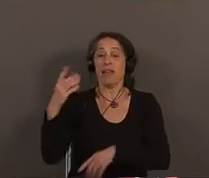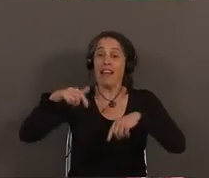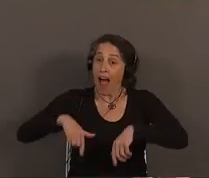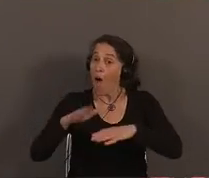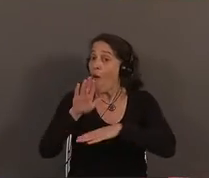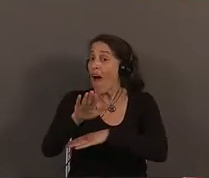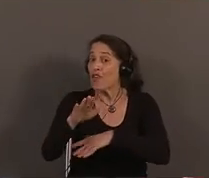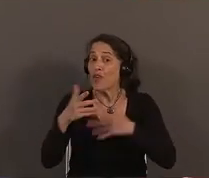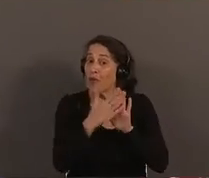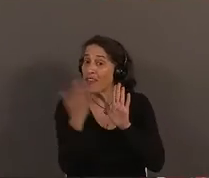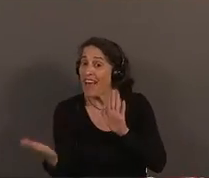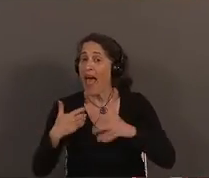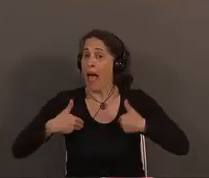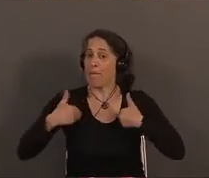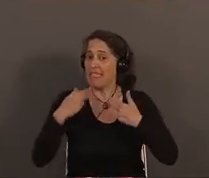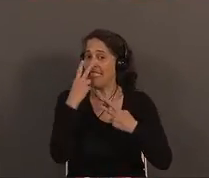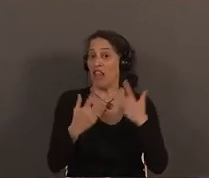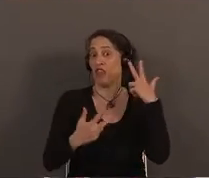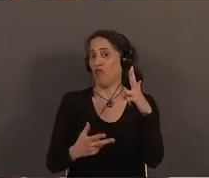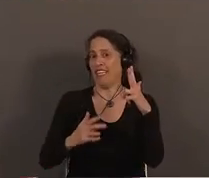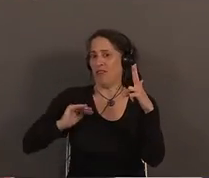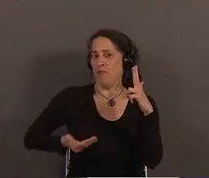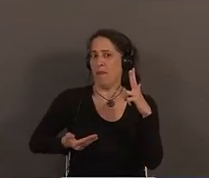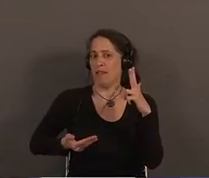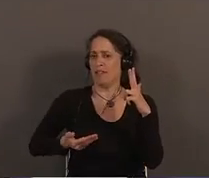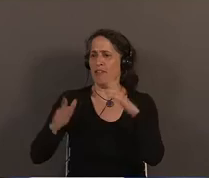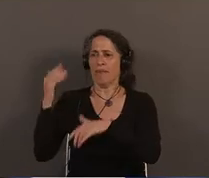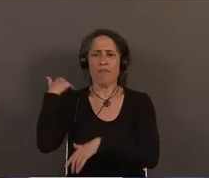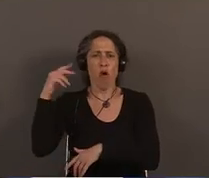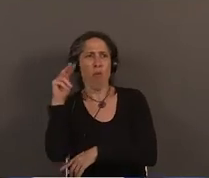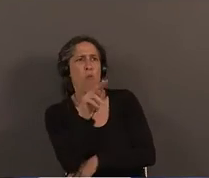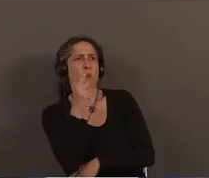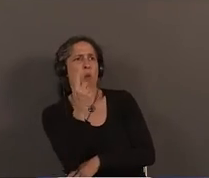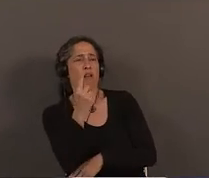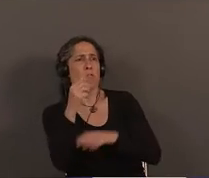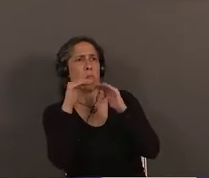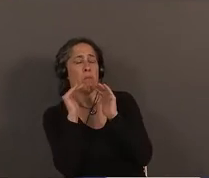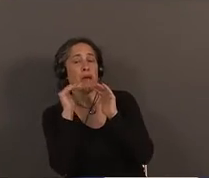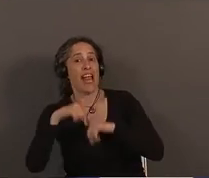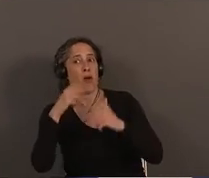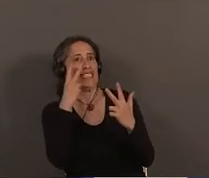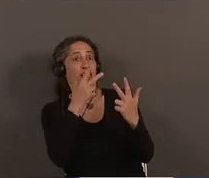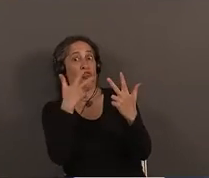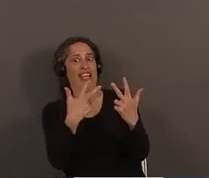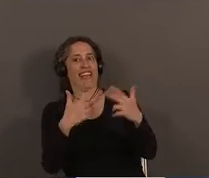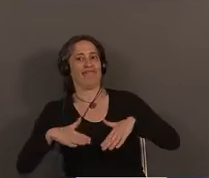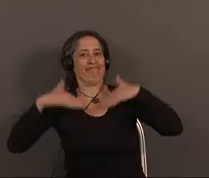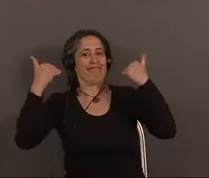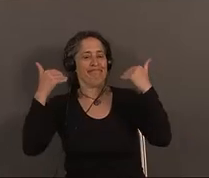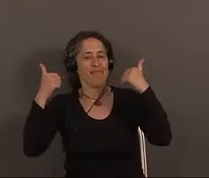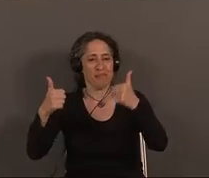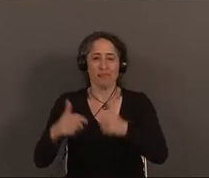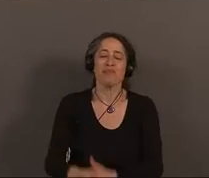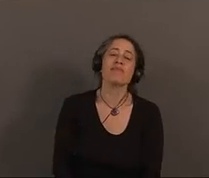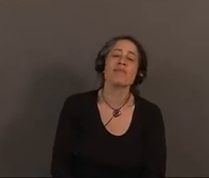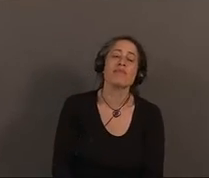hope whoever wasn't happy is now very happy. Roberto Viola, let me start with you. What,